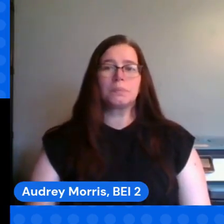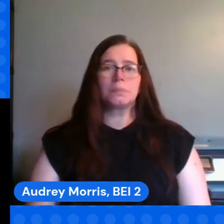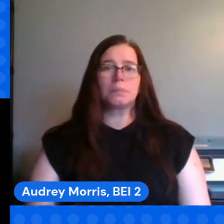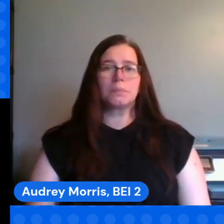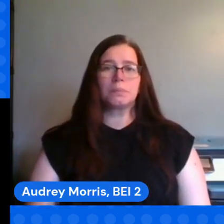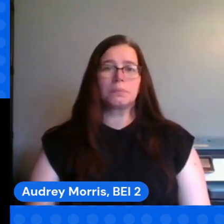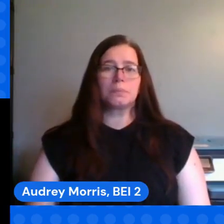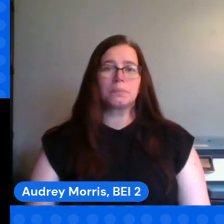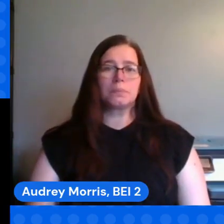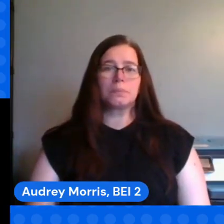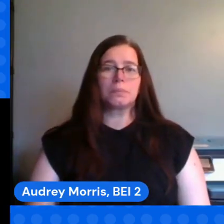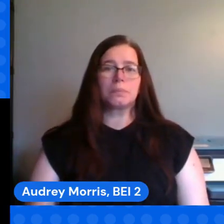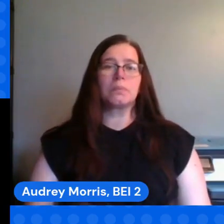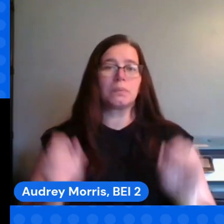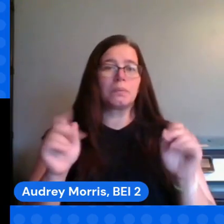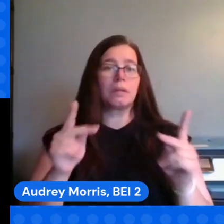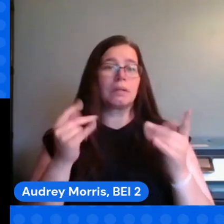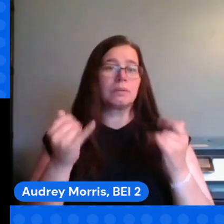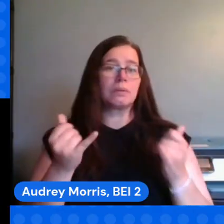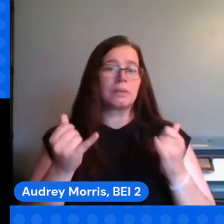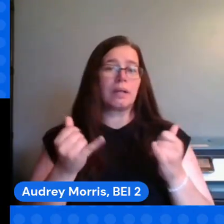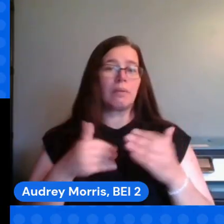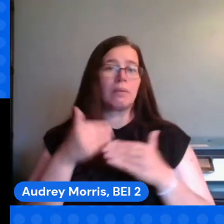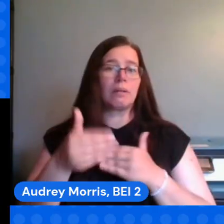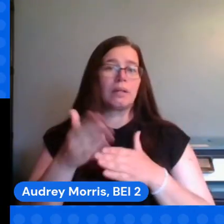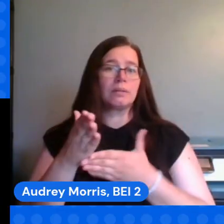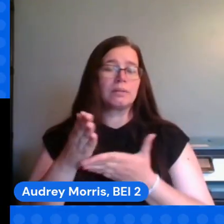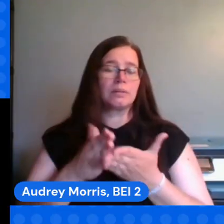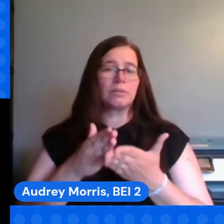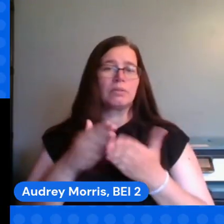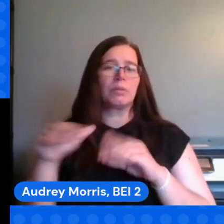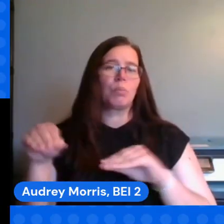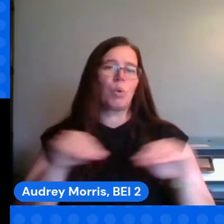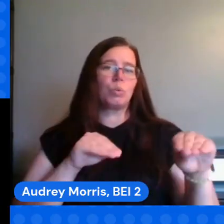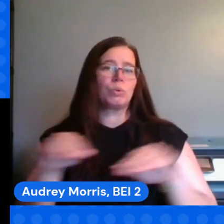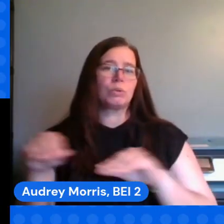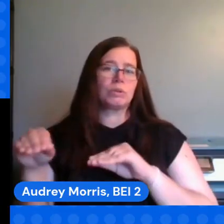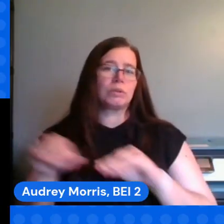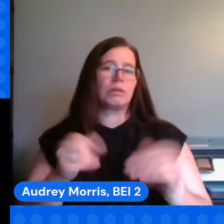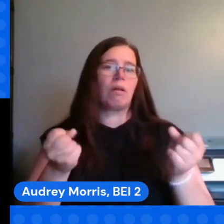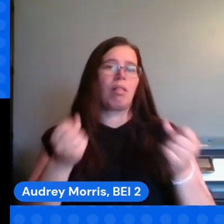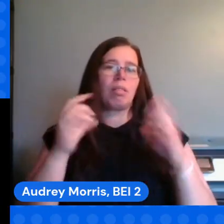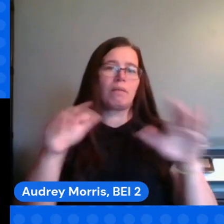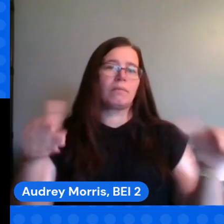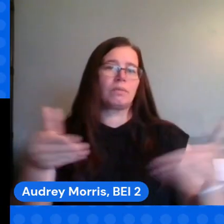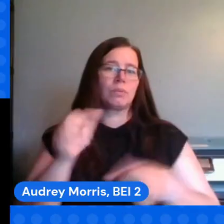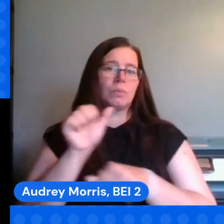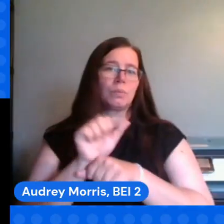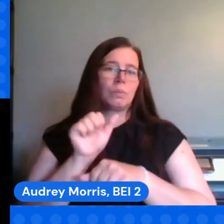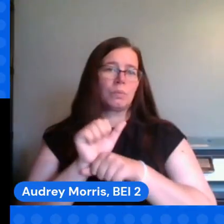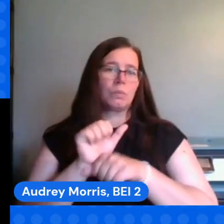All right, and so we introduce the next section, which is motion. And in a lot of our introductory workshops,